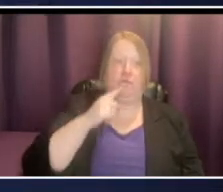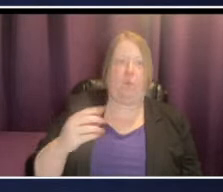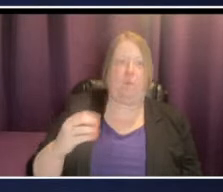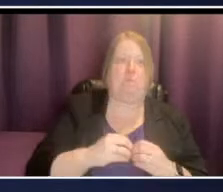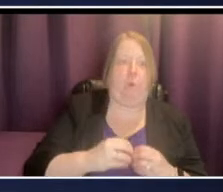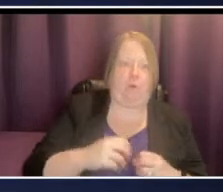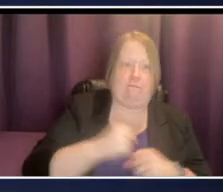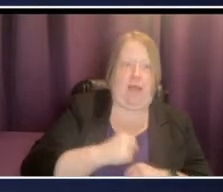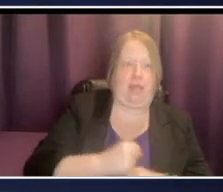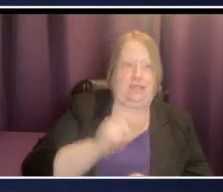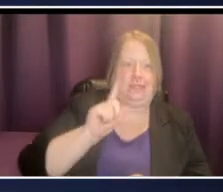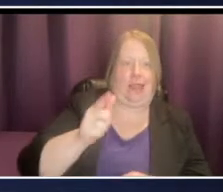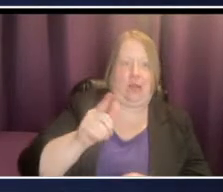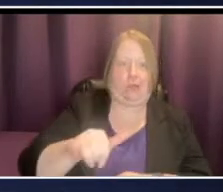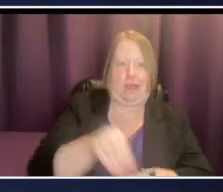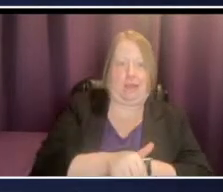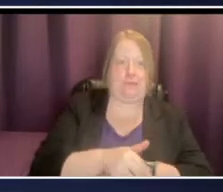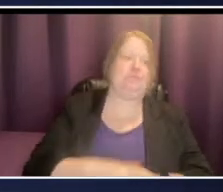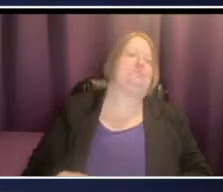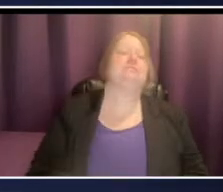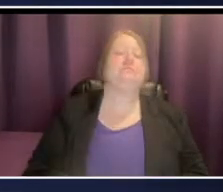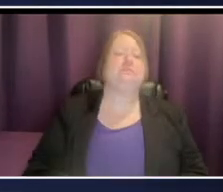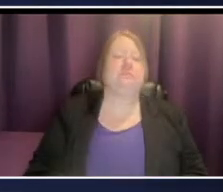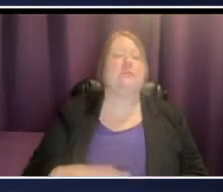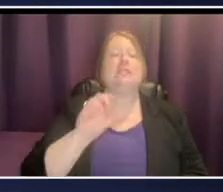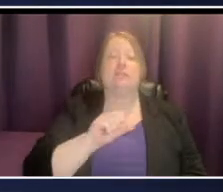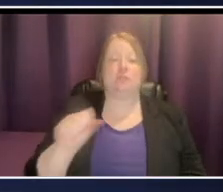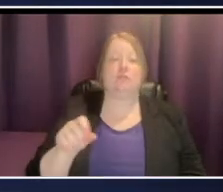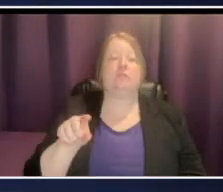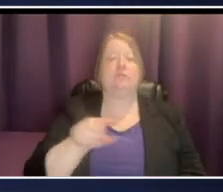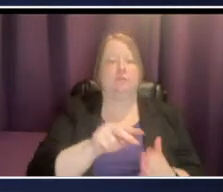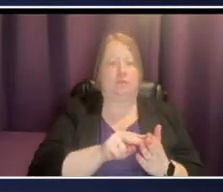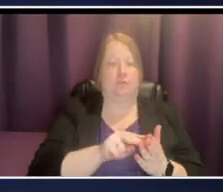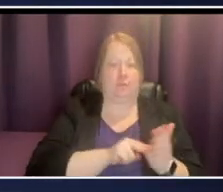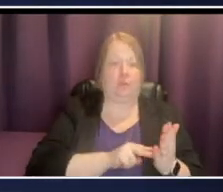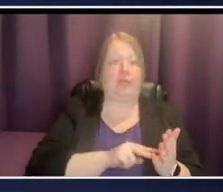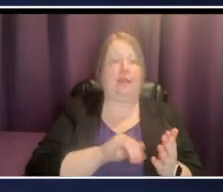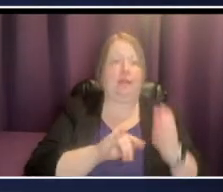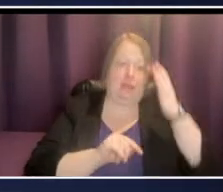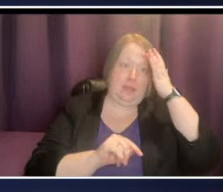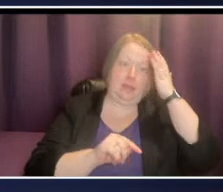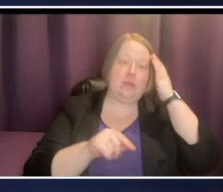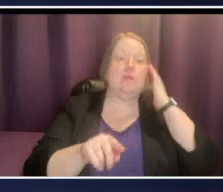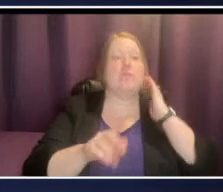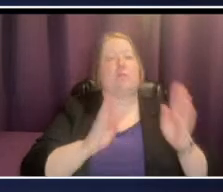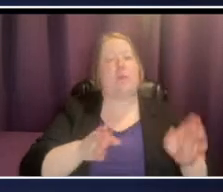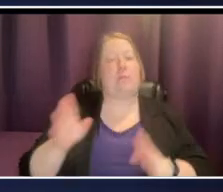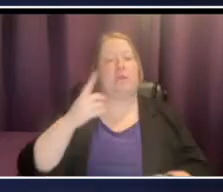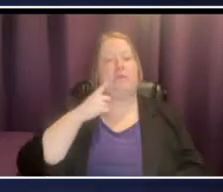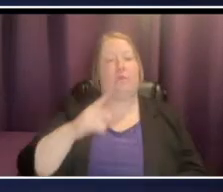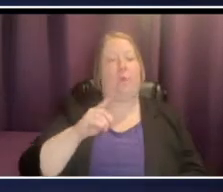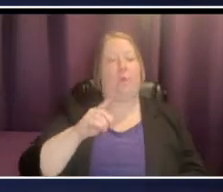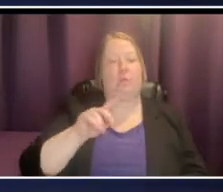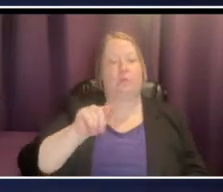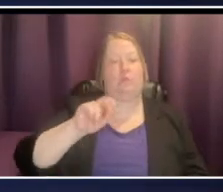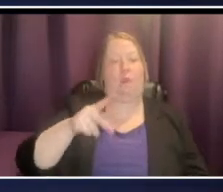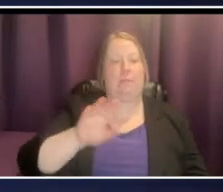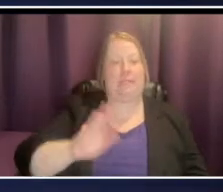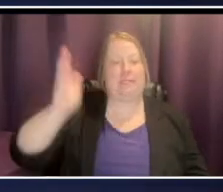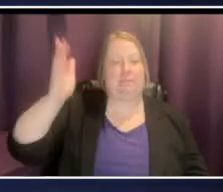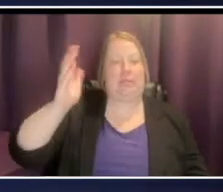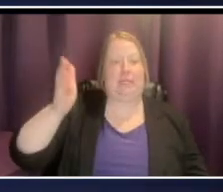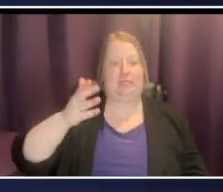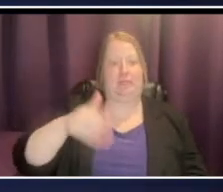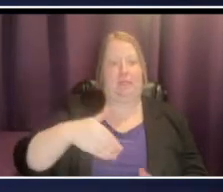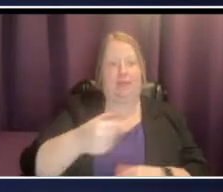its security precautions for the president's speech at the Ellipse the next day. A Secret Service deputy chief instructed